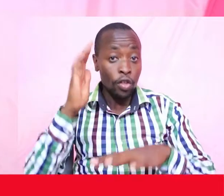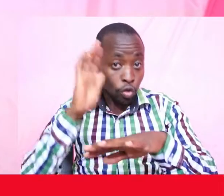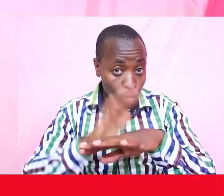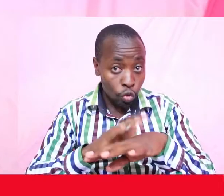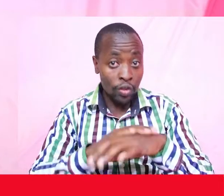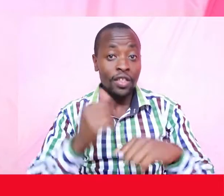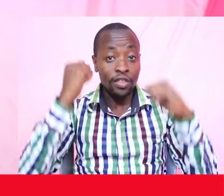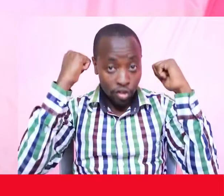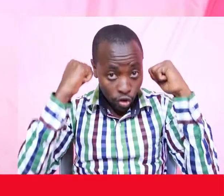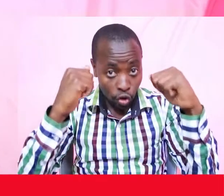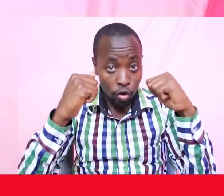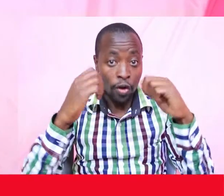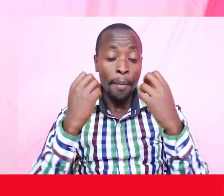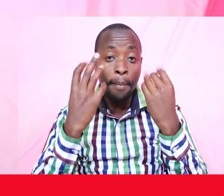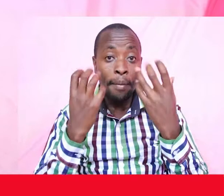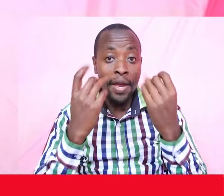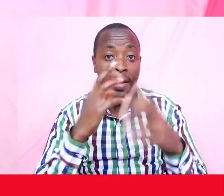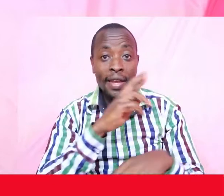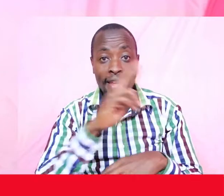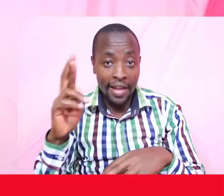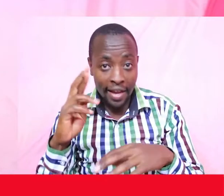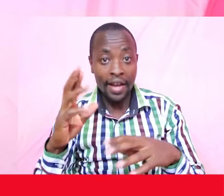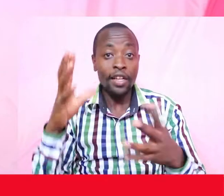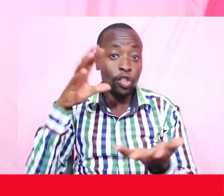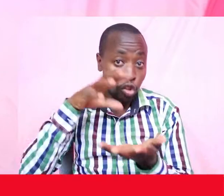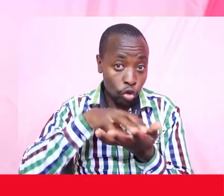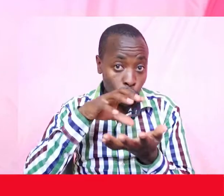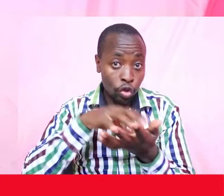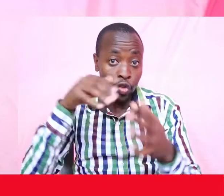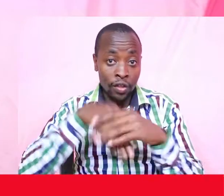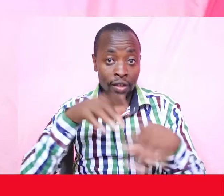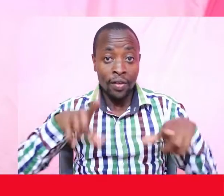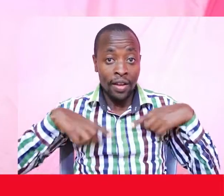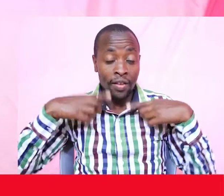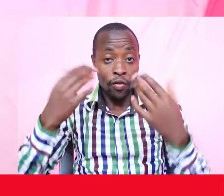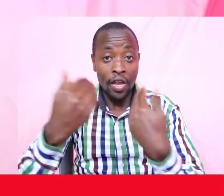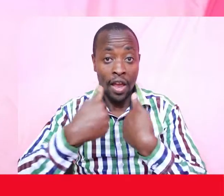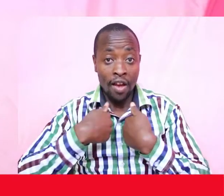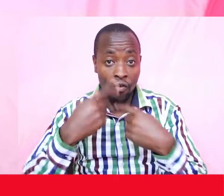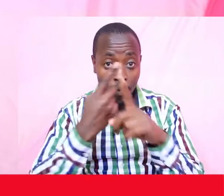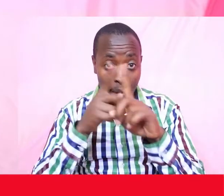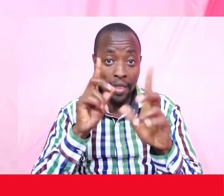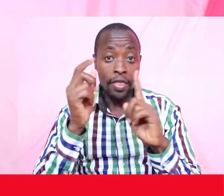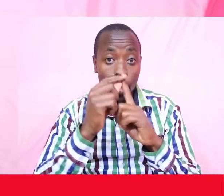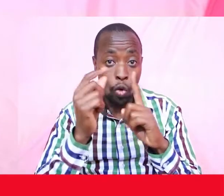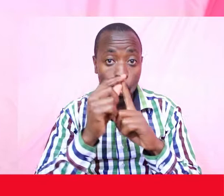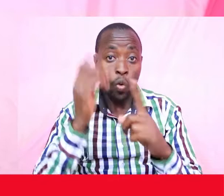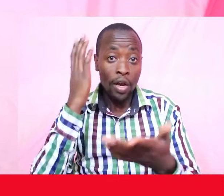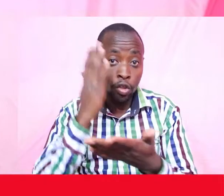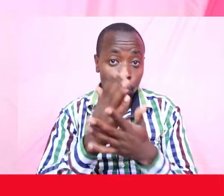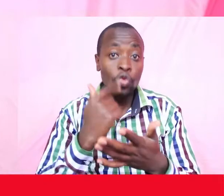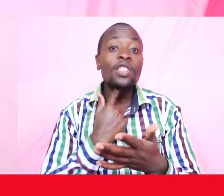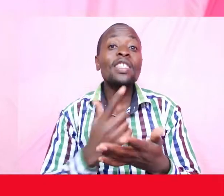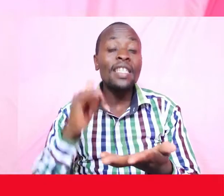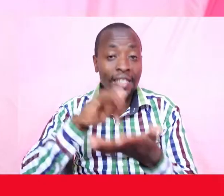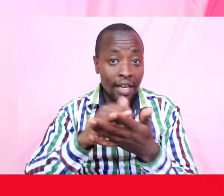stronger. Many are the situations in our lives that face us. But the word of God constantly reminds us,